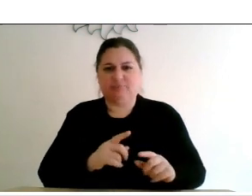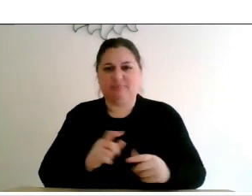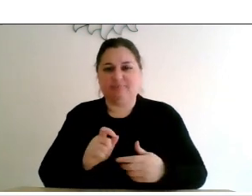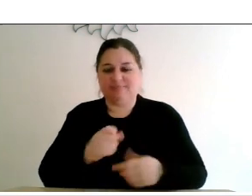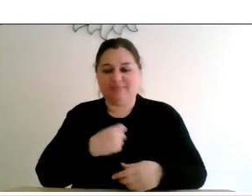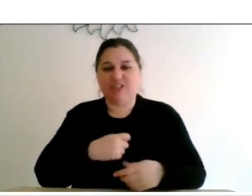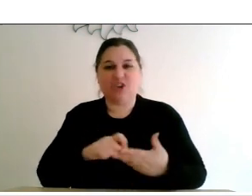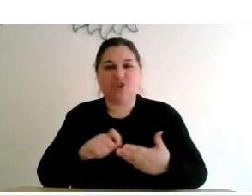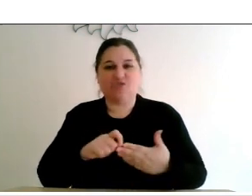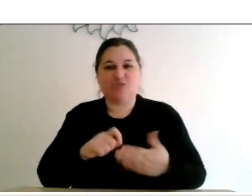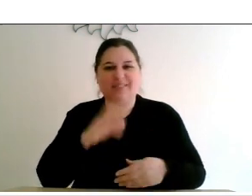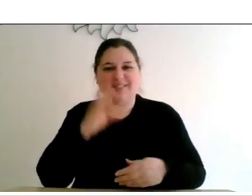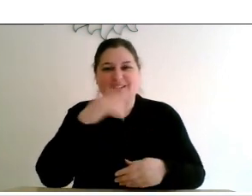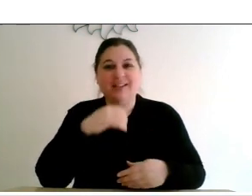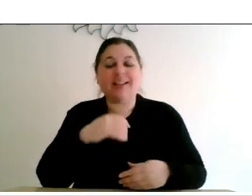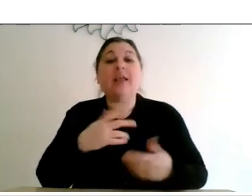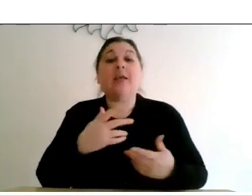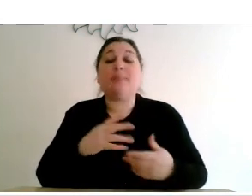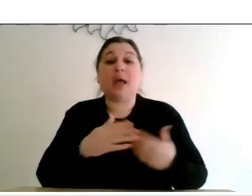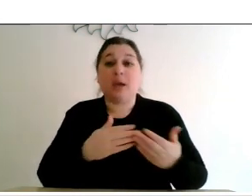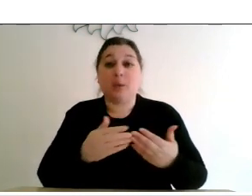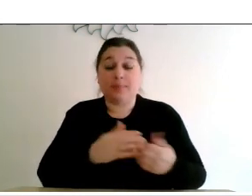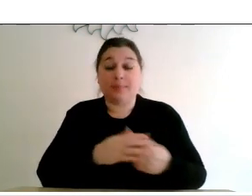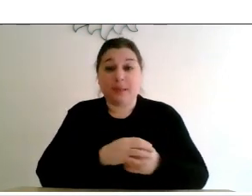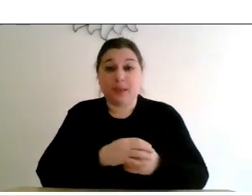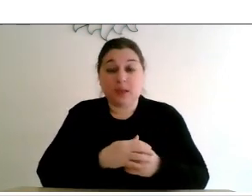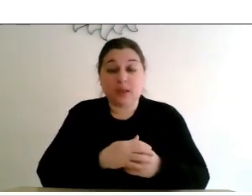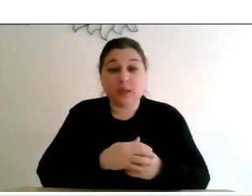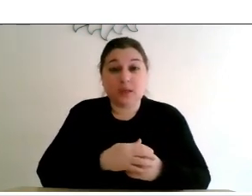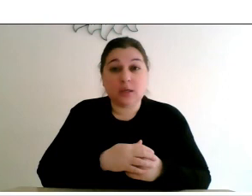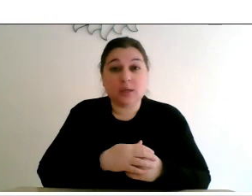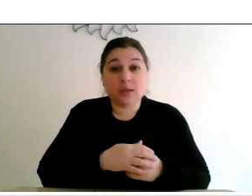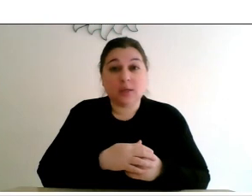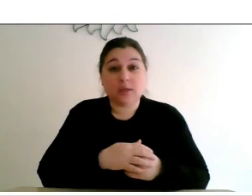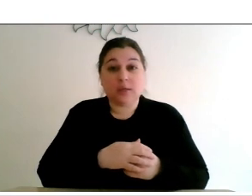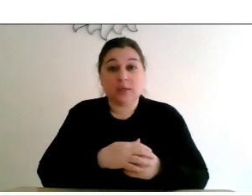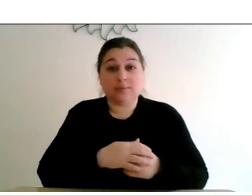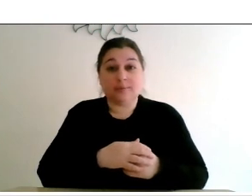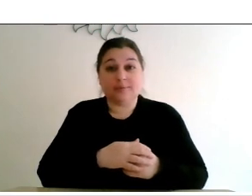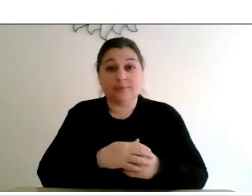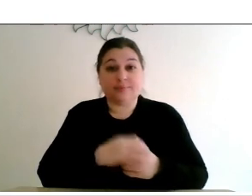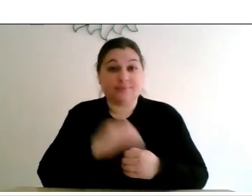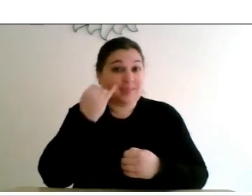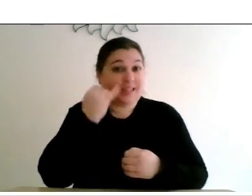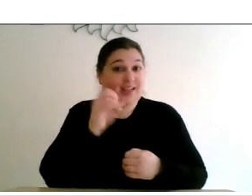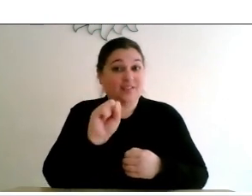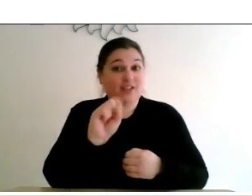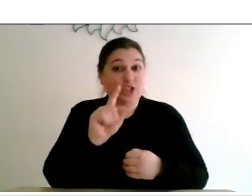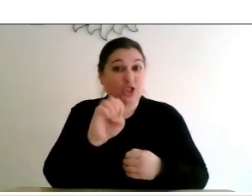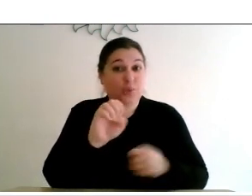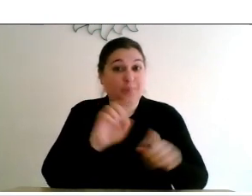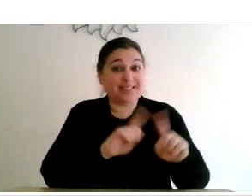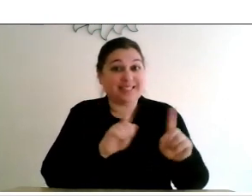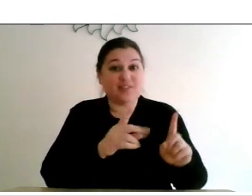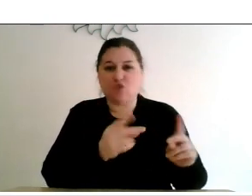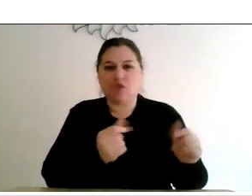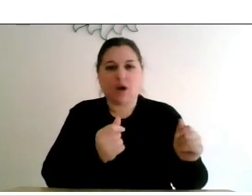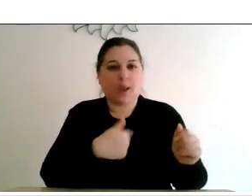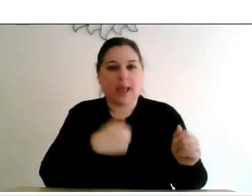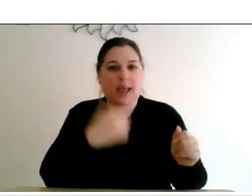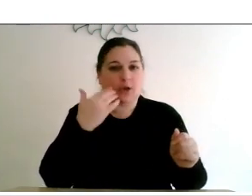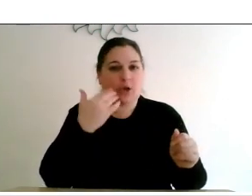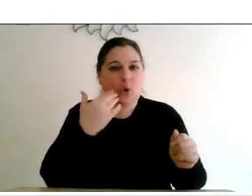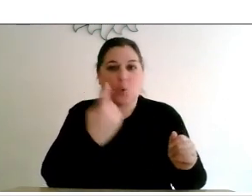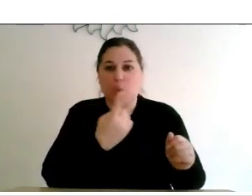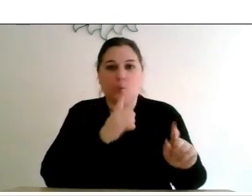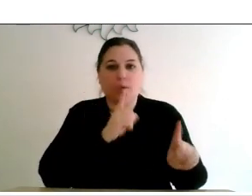was going slow, sorry. Do the equations have the same slope? If it's no, automatically one solution. If the equations have the same slope,